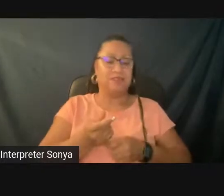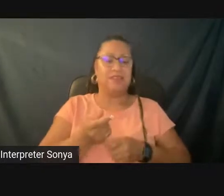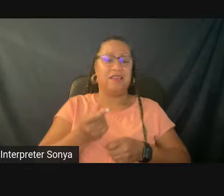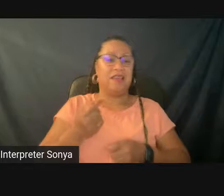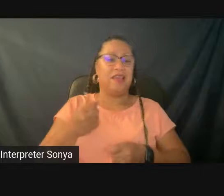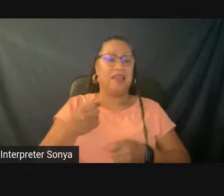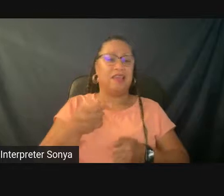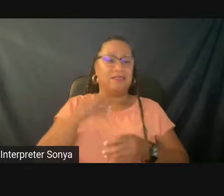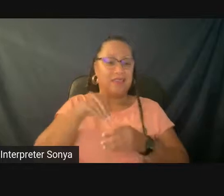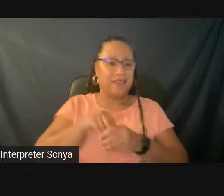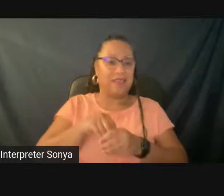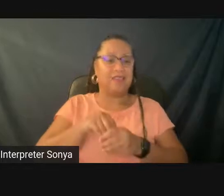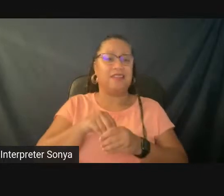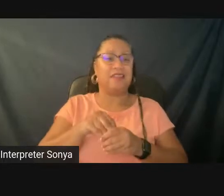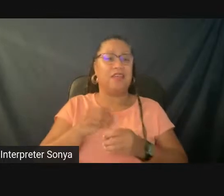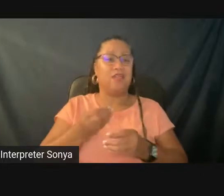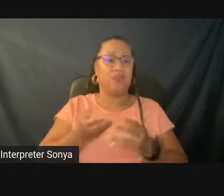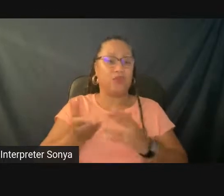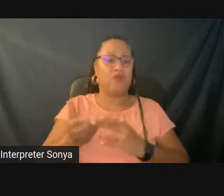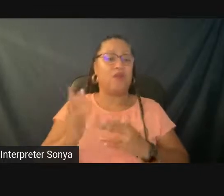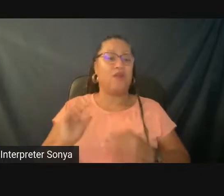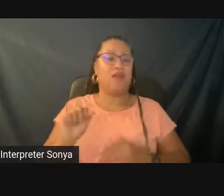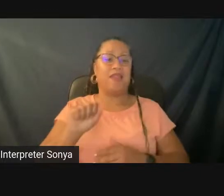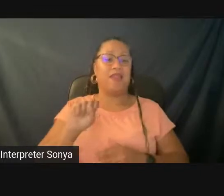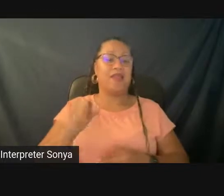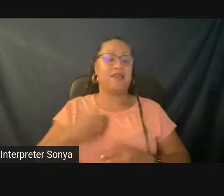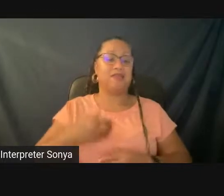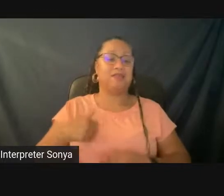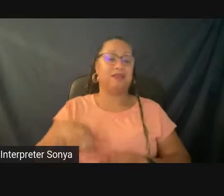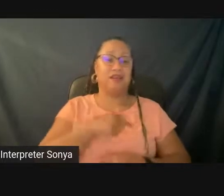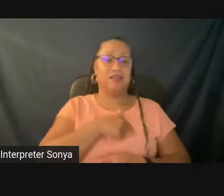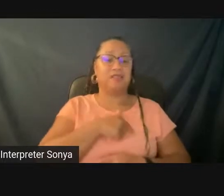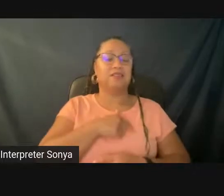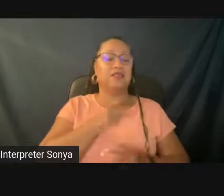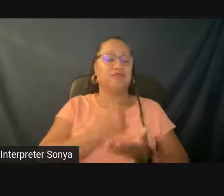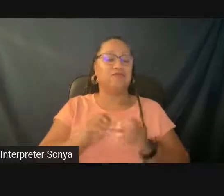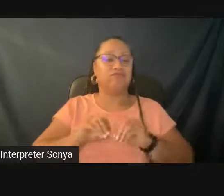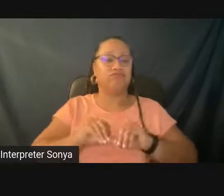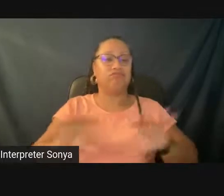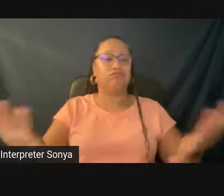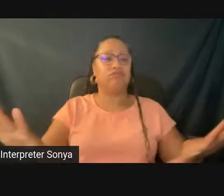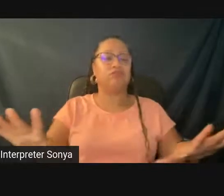us. So I release this prayer knowing it is done, and so it is.